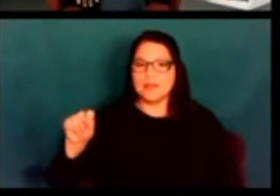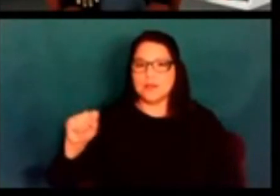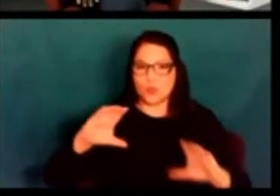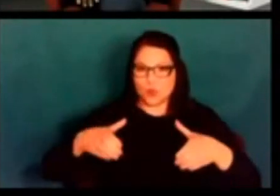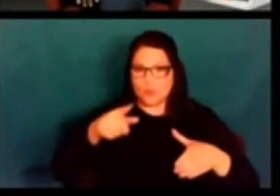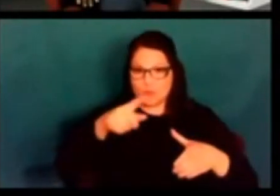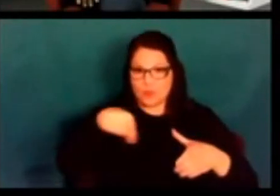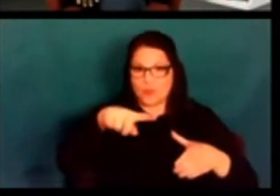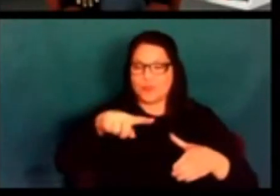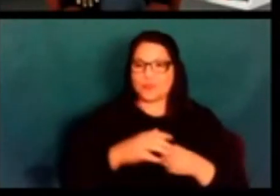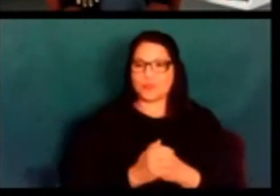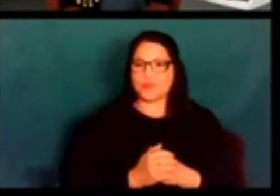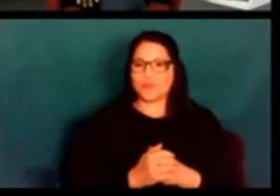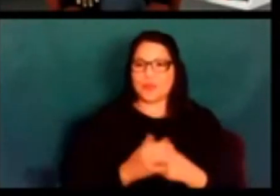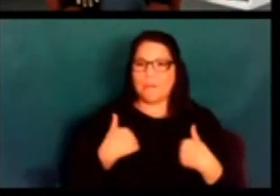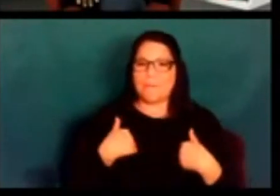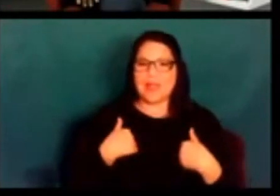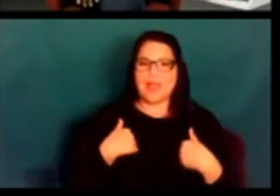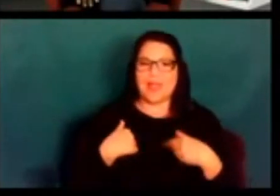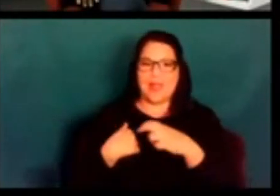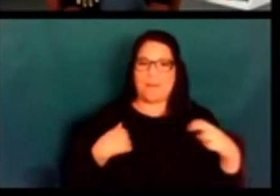okay? That's me at the back.